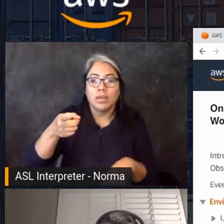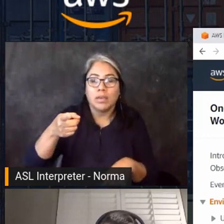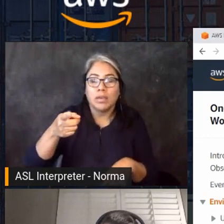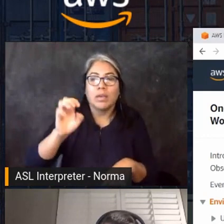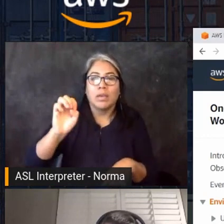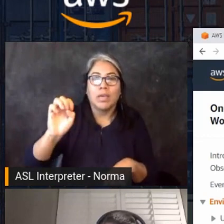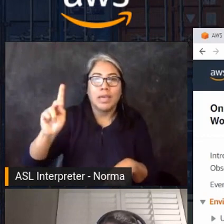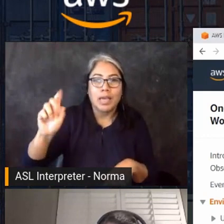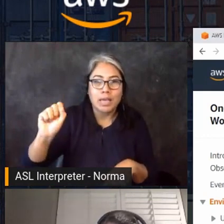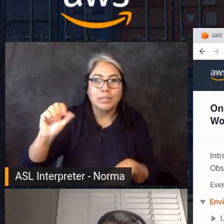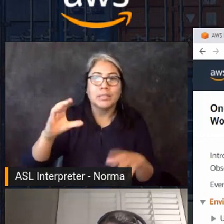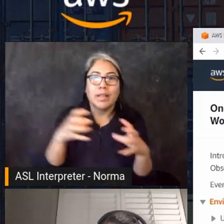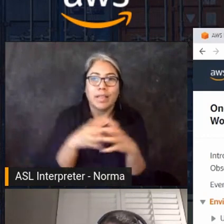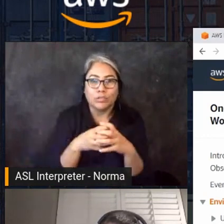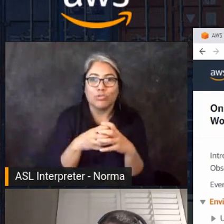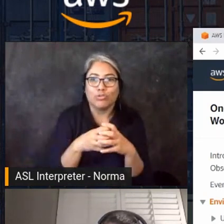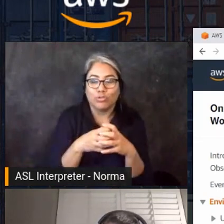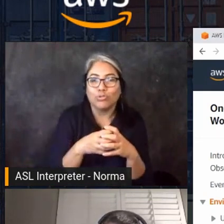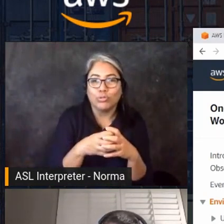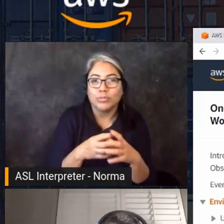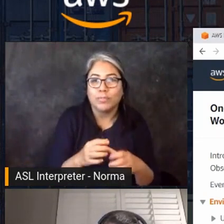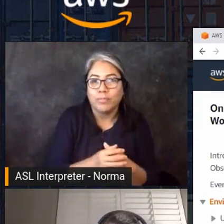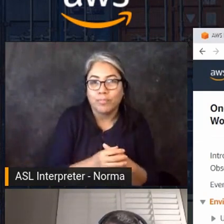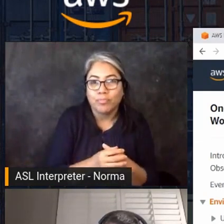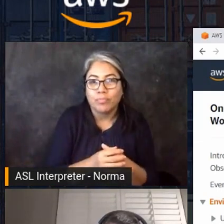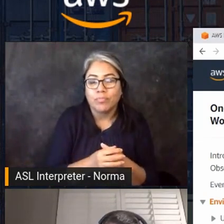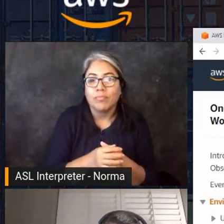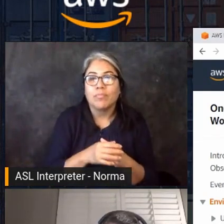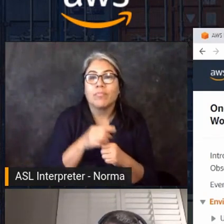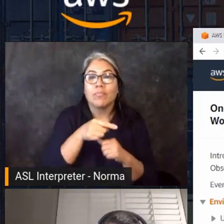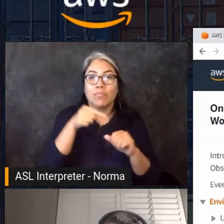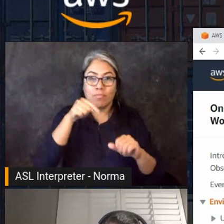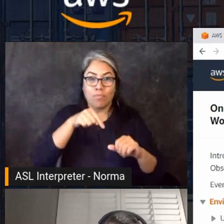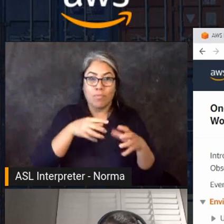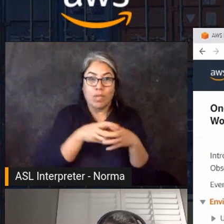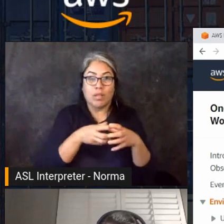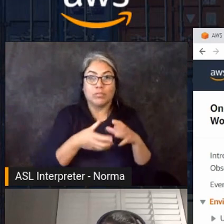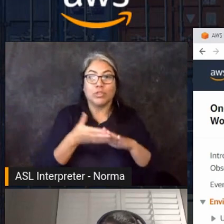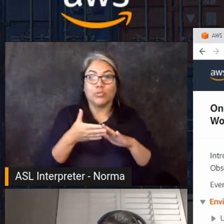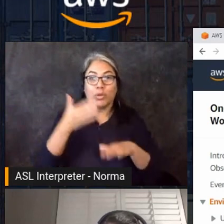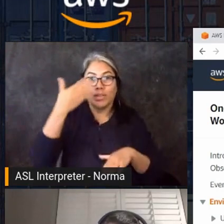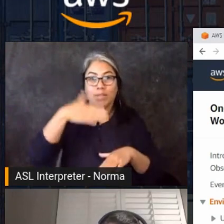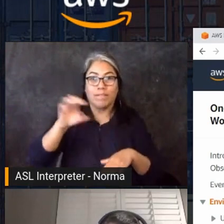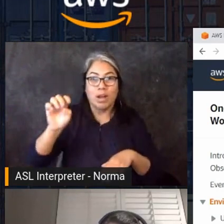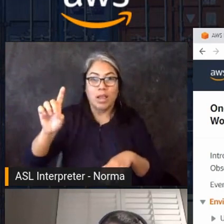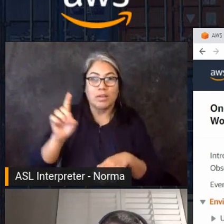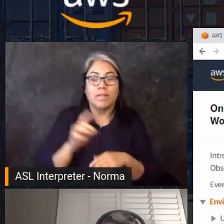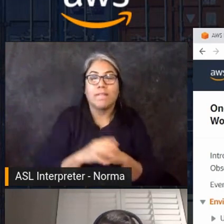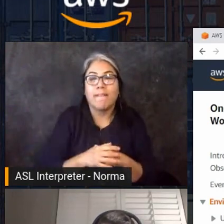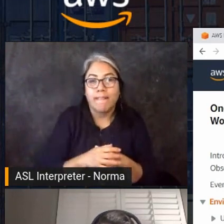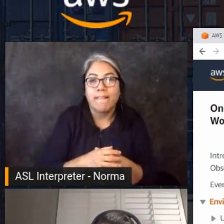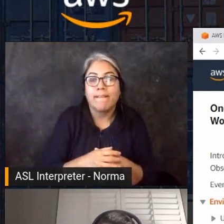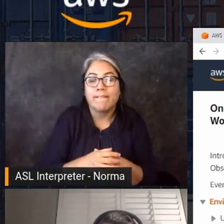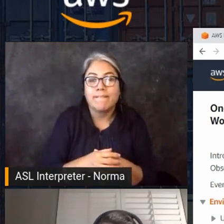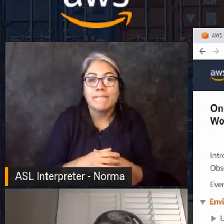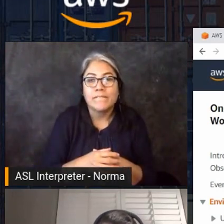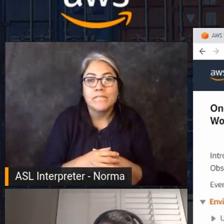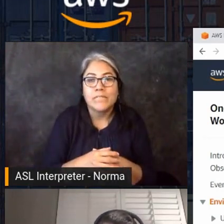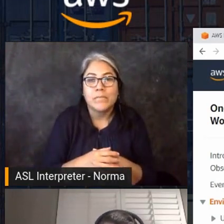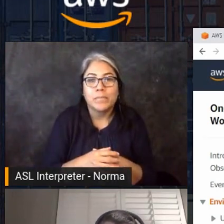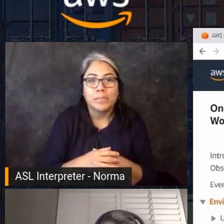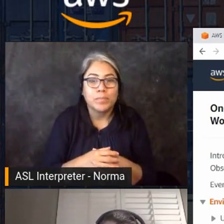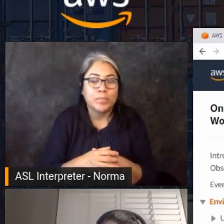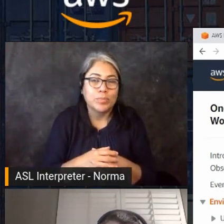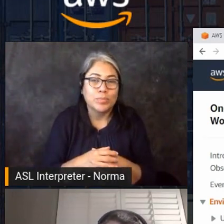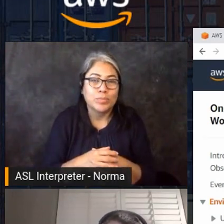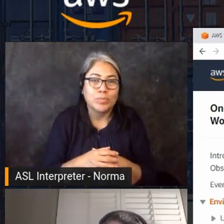show everyone here what our overall application architecture looks like and the different components. In short, this runs a pet adoption